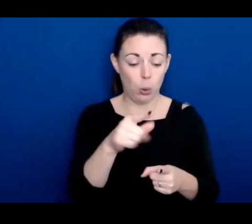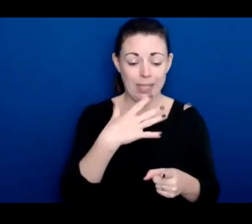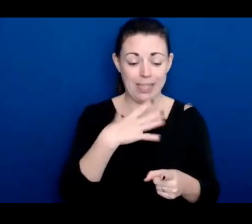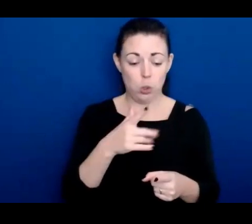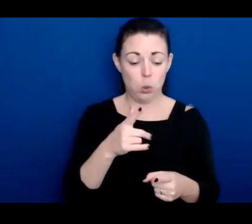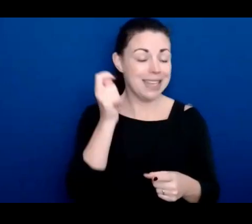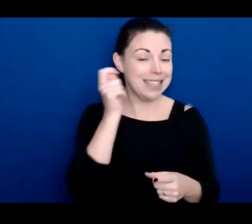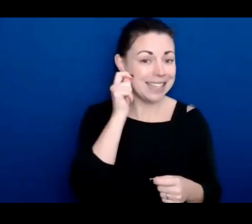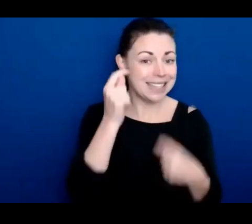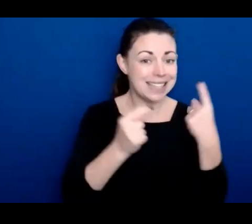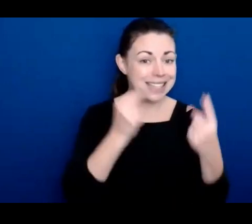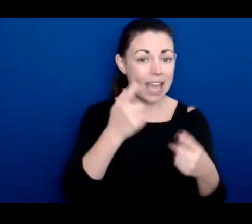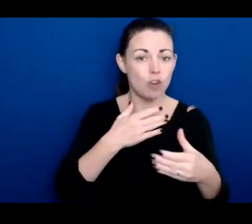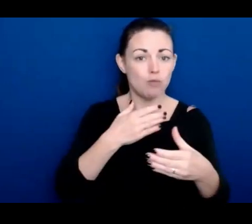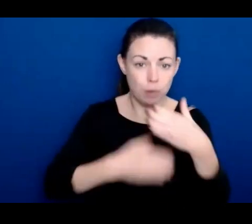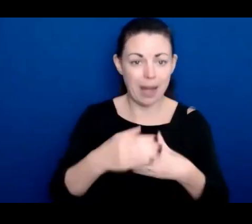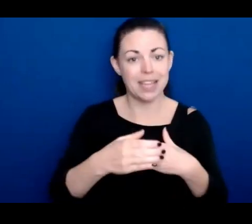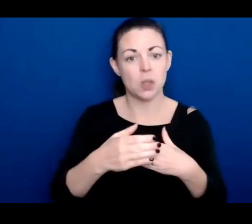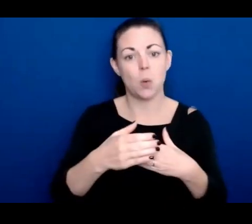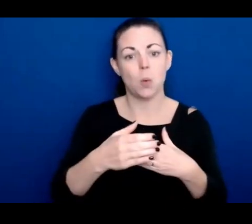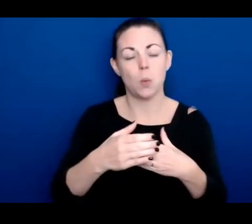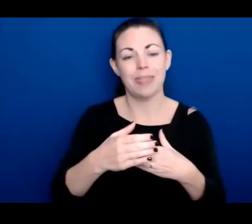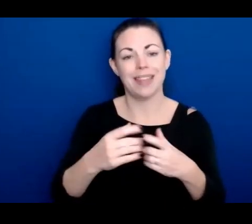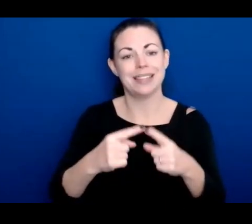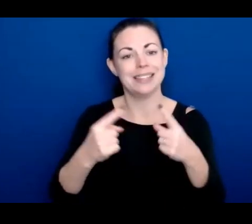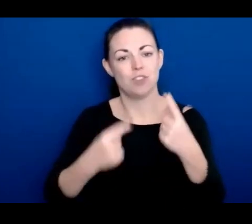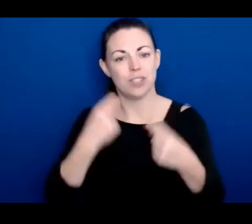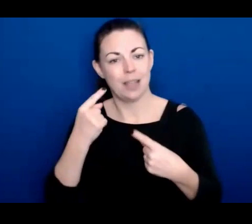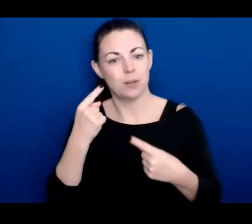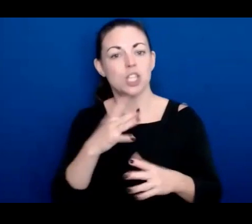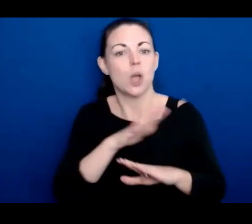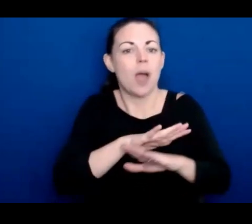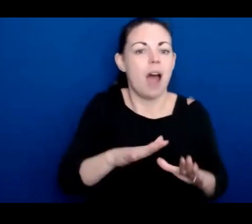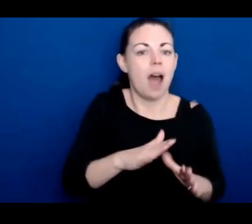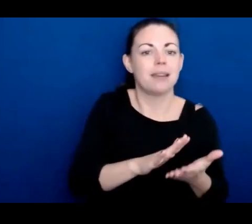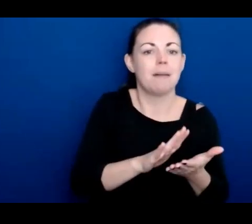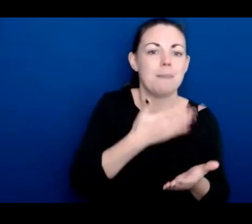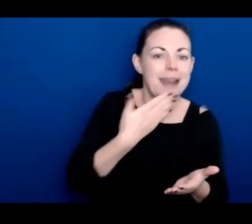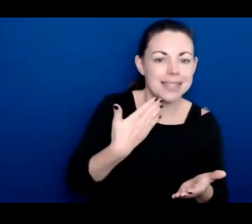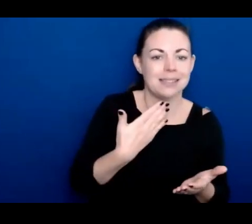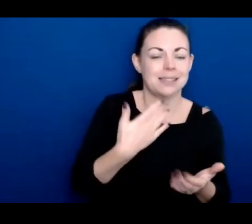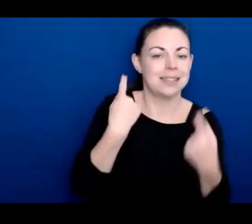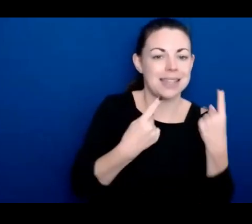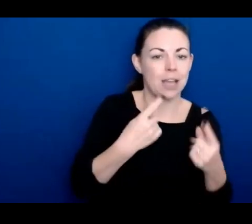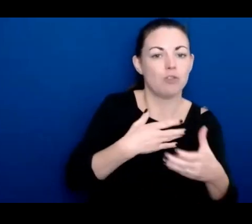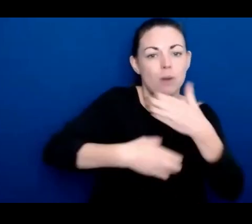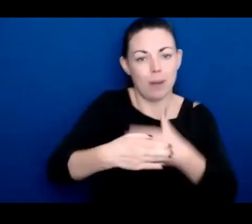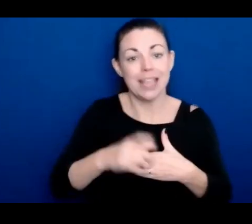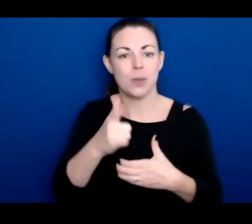A good strategy is to replace an unpleasant sound with a more pleasant sound. That might be a radio in the background, or like you're running